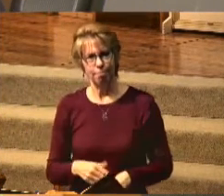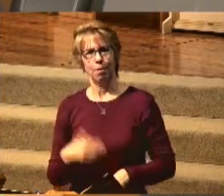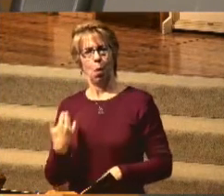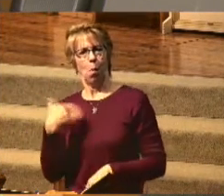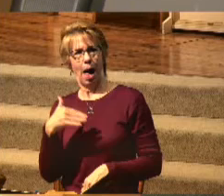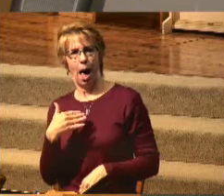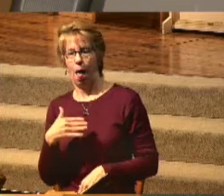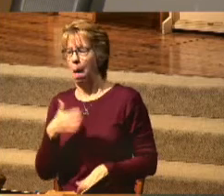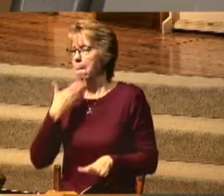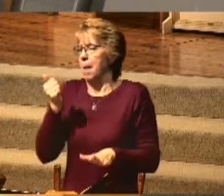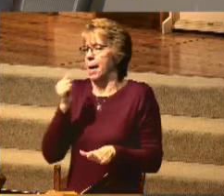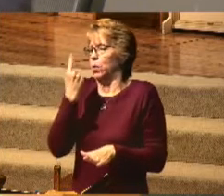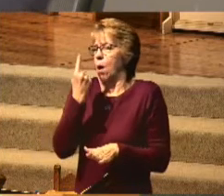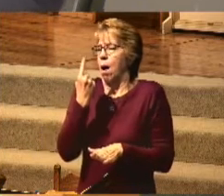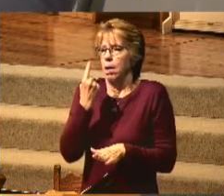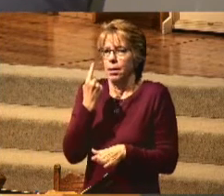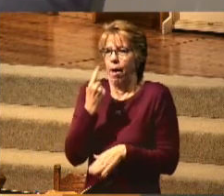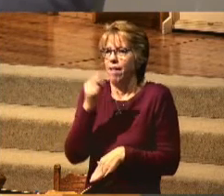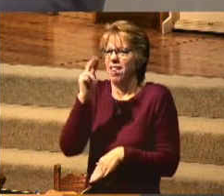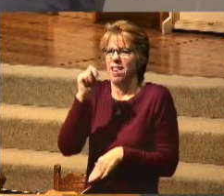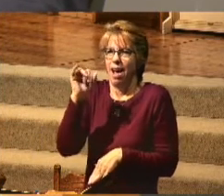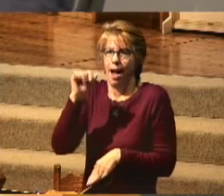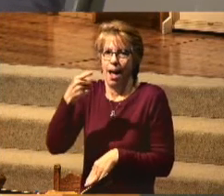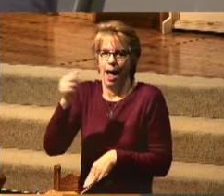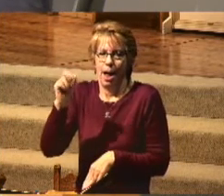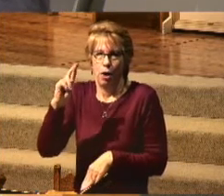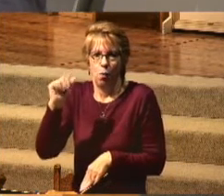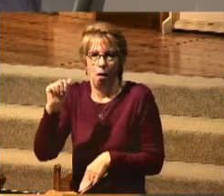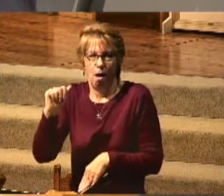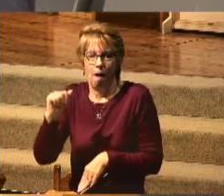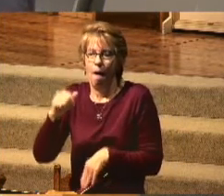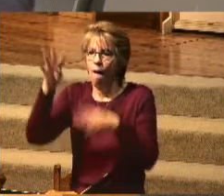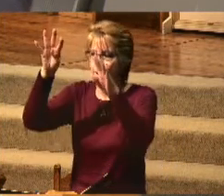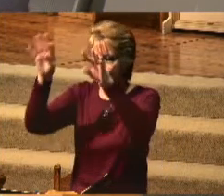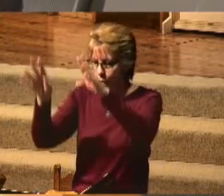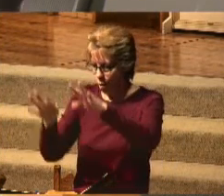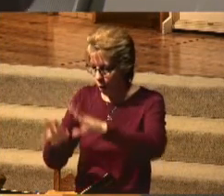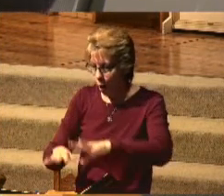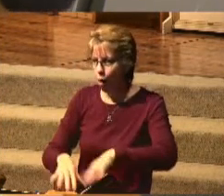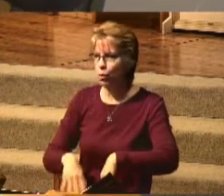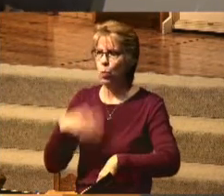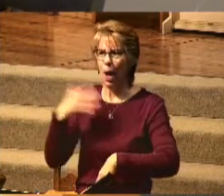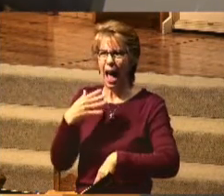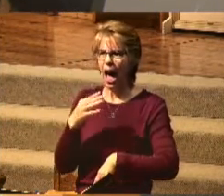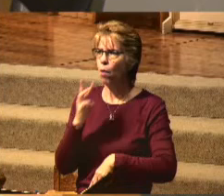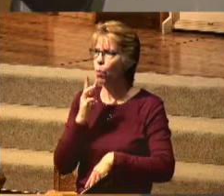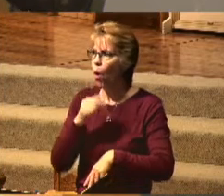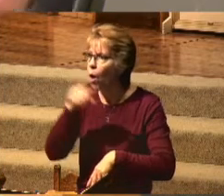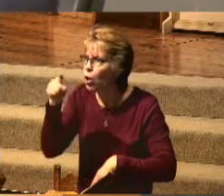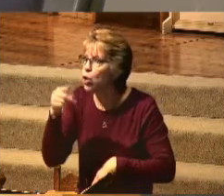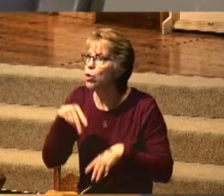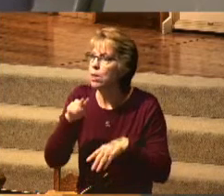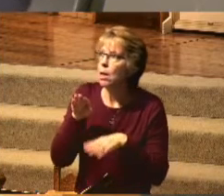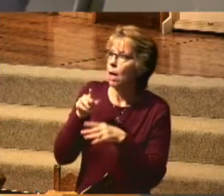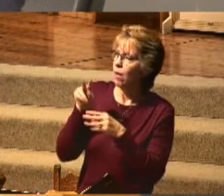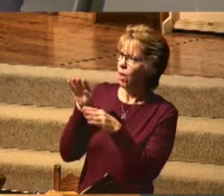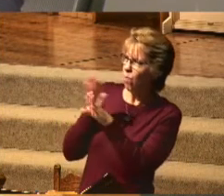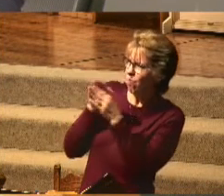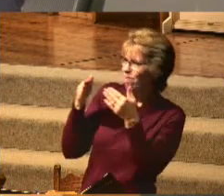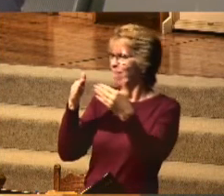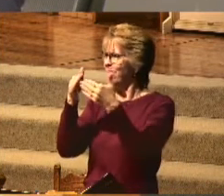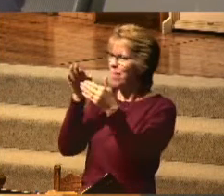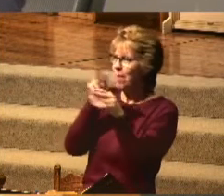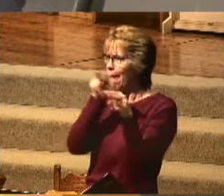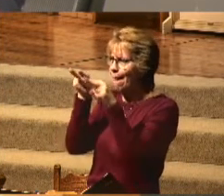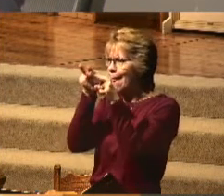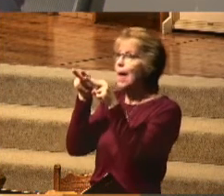Niagara Falls. And boy, I'm telling you, that water's coming over there. If you get it the right angle, it's just a glorious